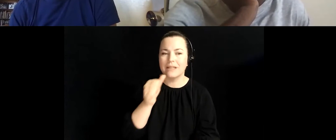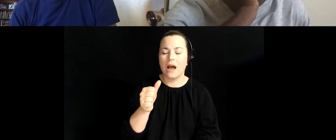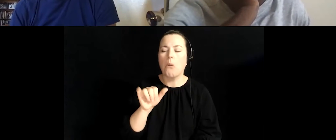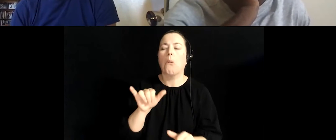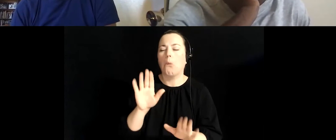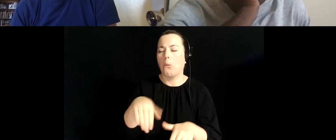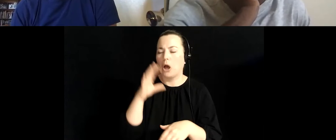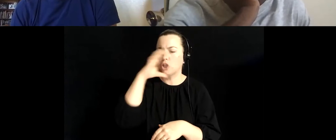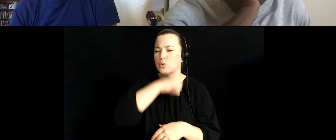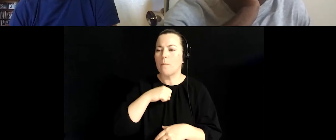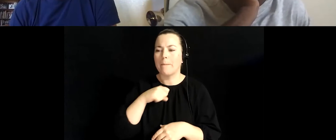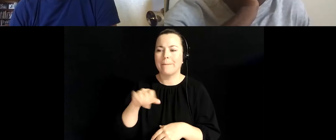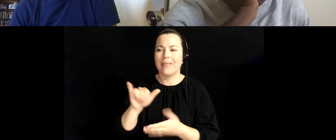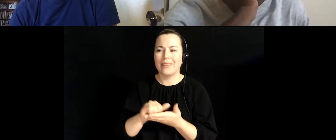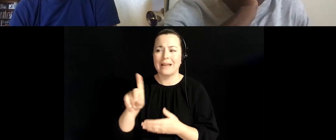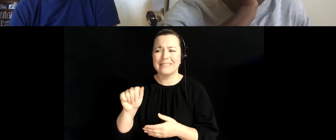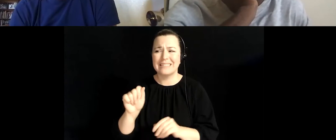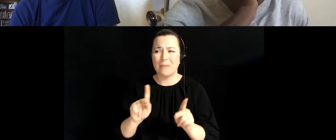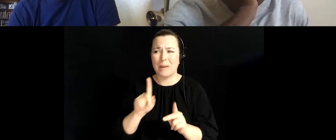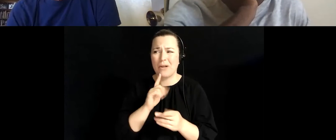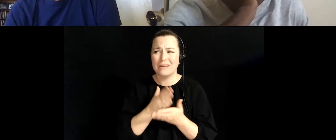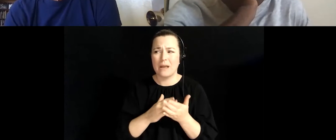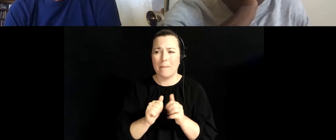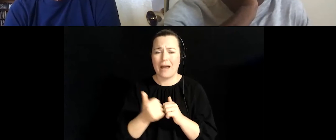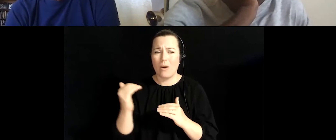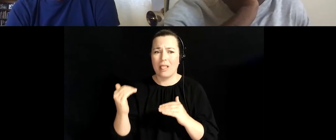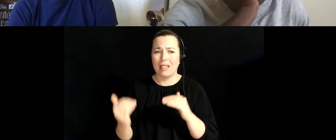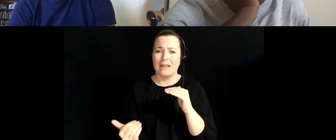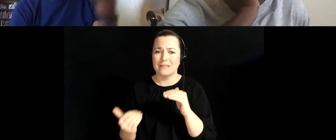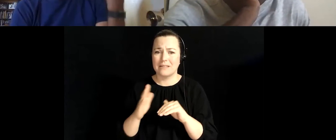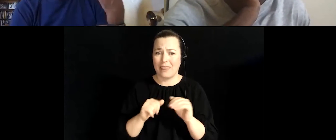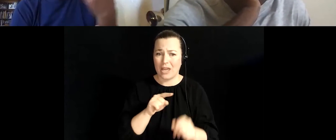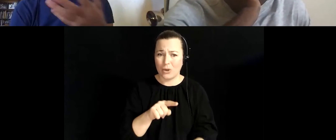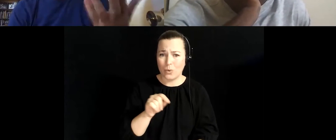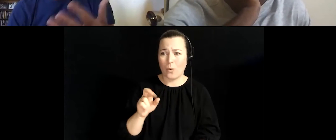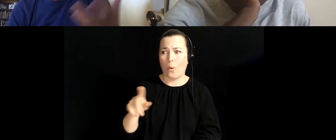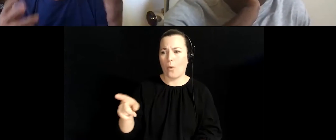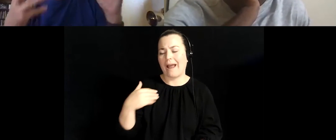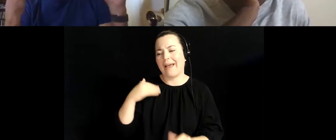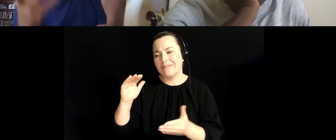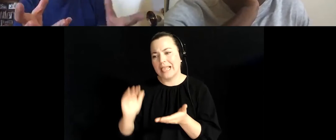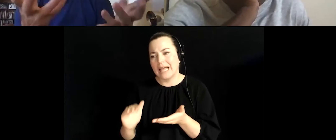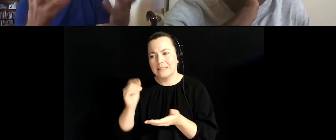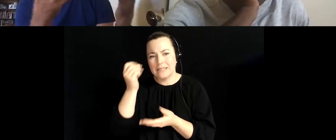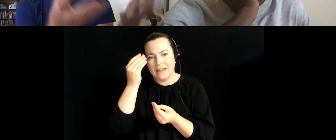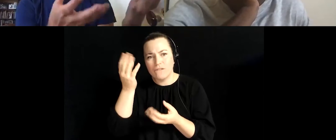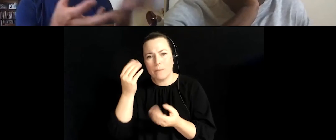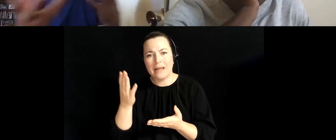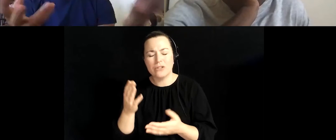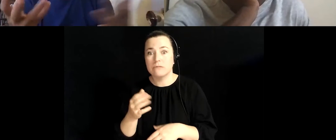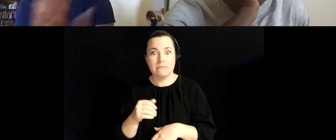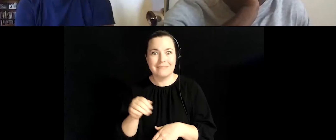that disabled people are somehow less or than you or have less information or like they're disabled people are